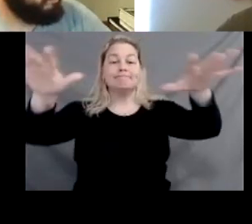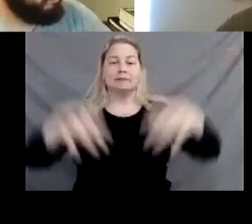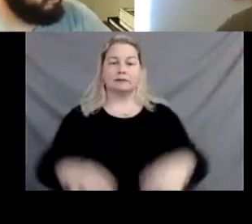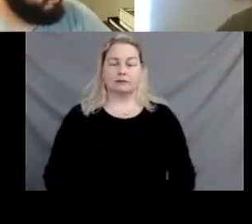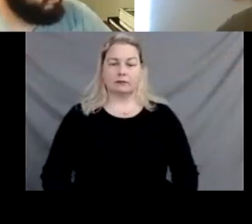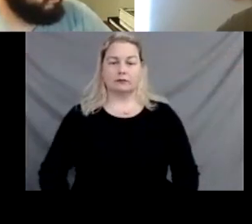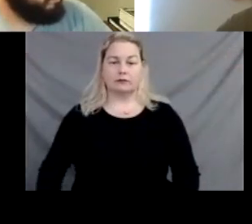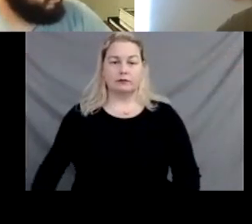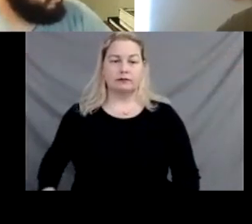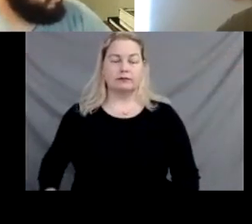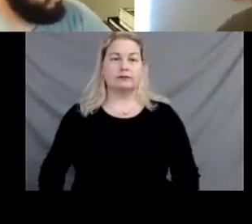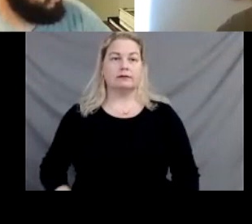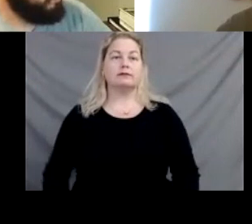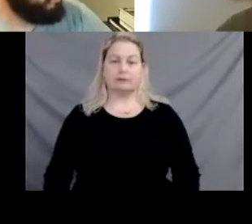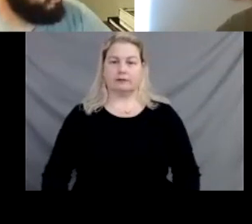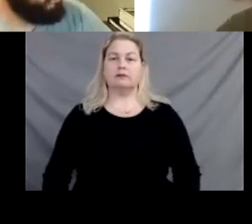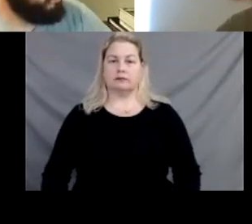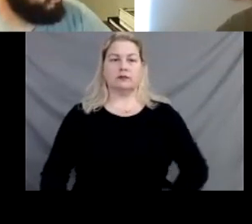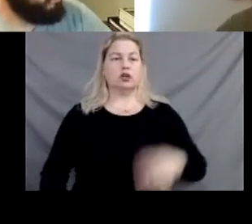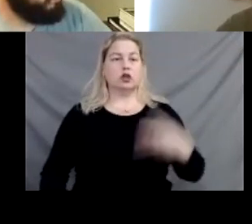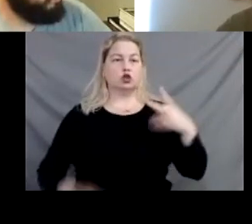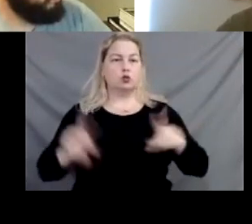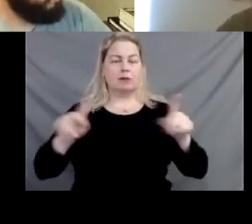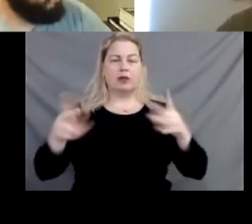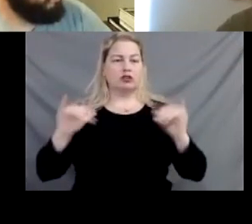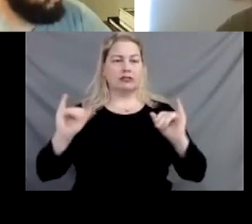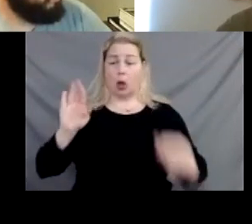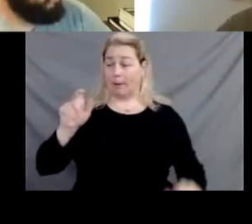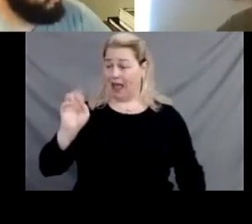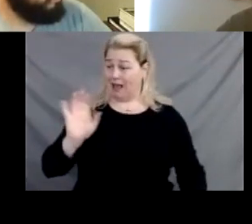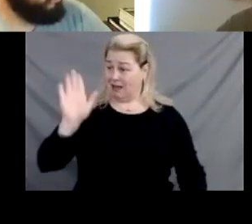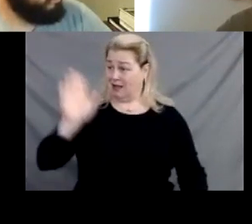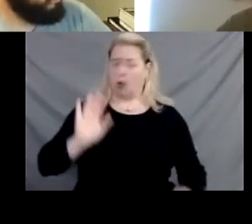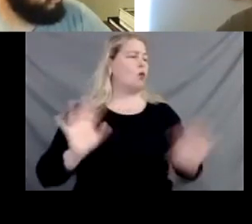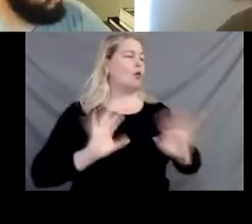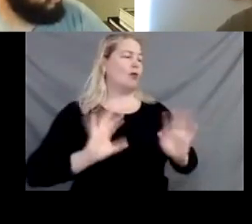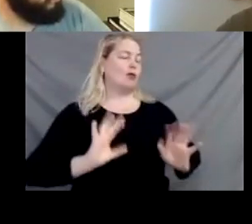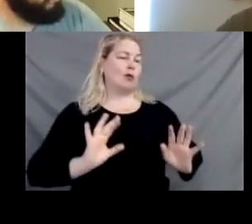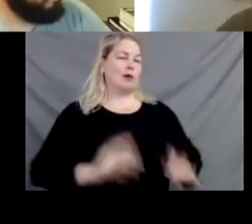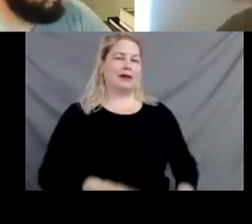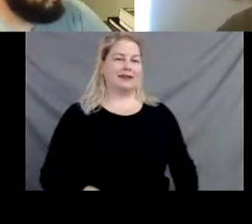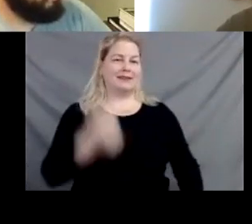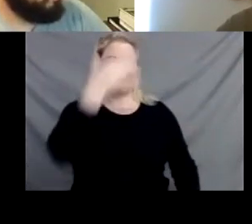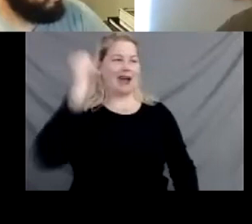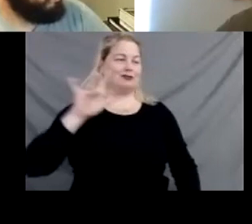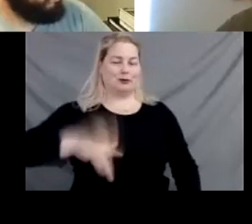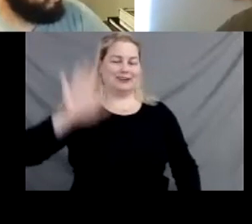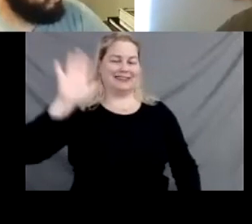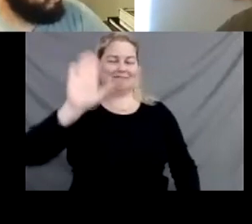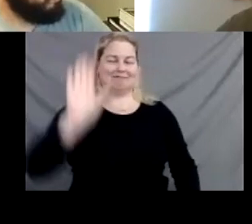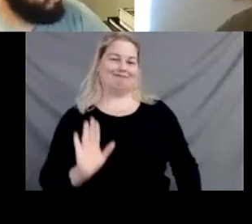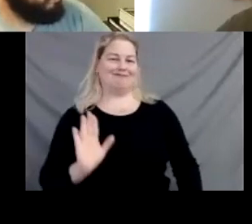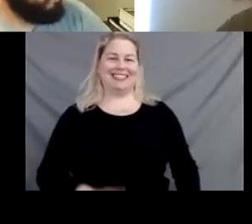Now, Blake and Mayor, you still have your hands up. Is that intentional or just haven't tucked them down yet? Okay, just let me